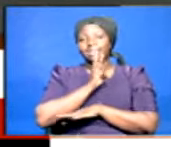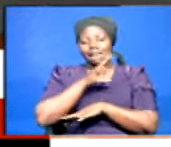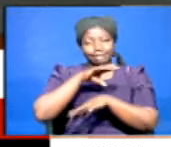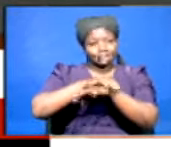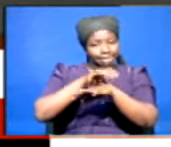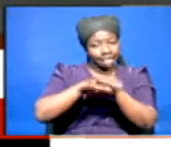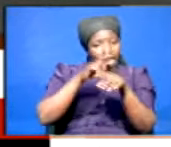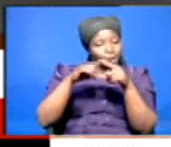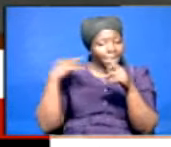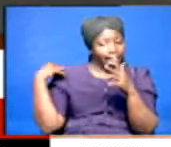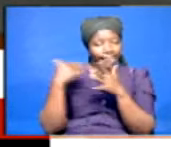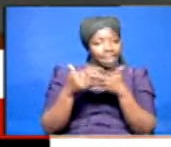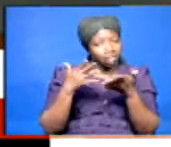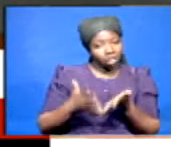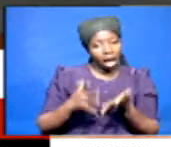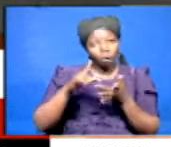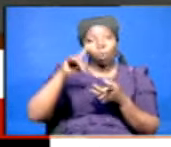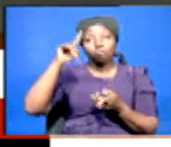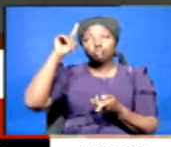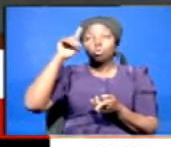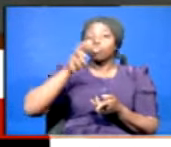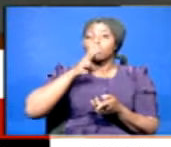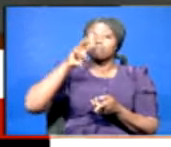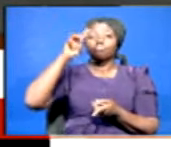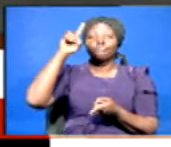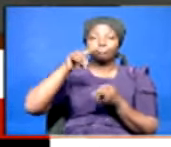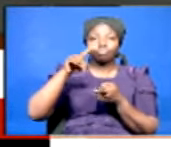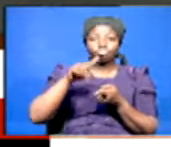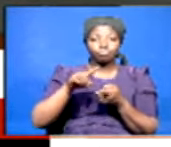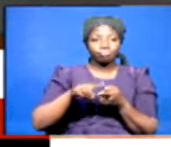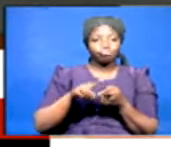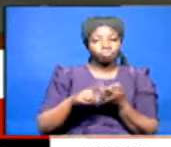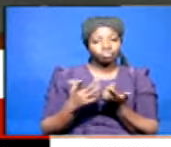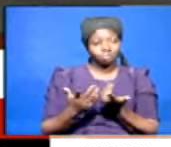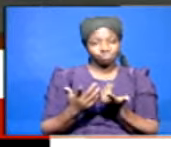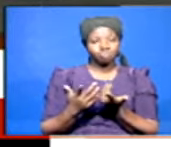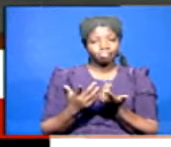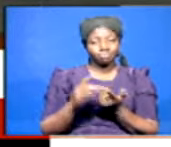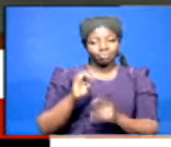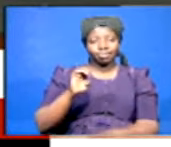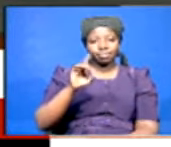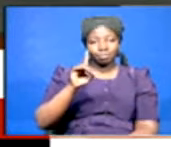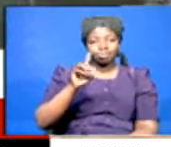dried up due to underground water seepage. Edwin Austin with a report.